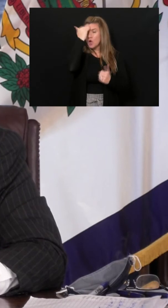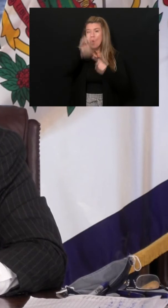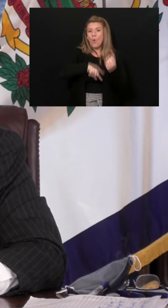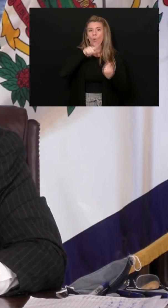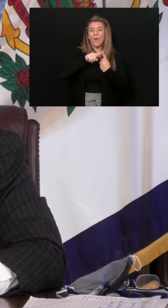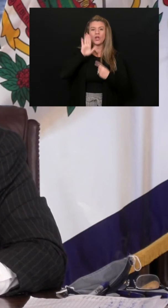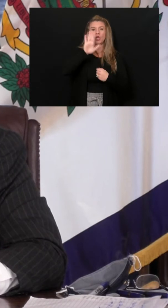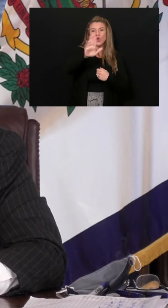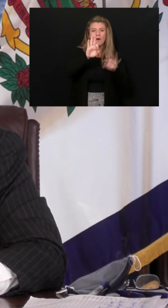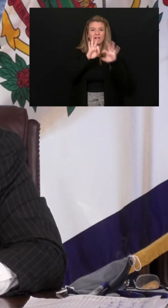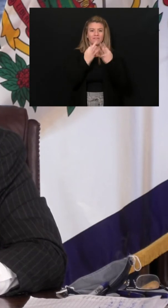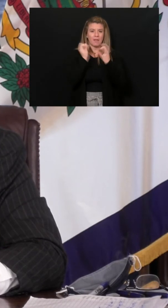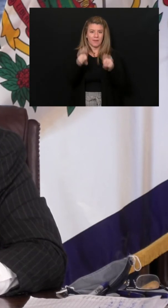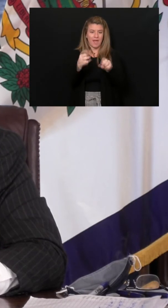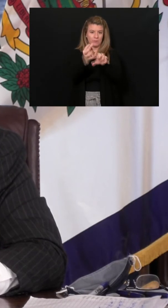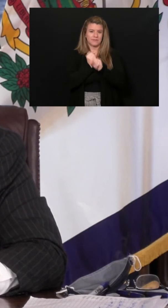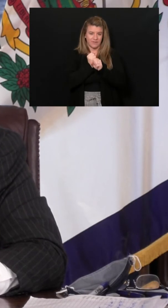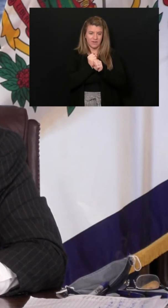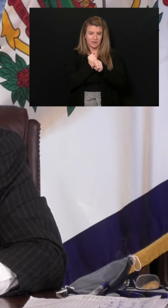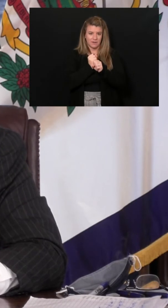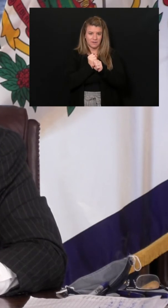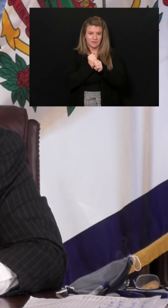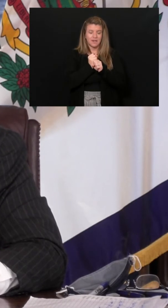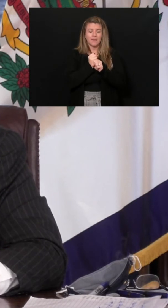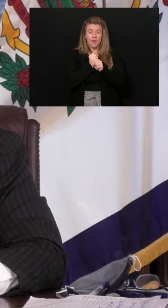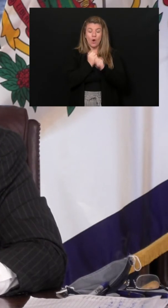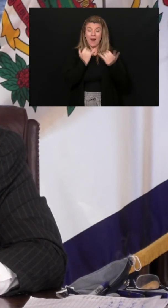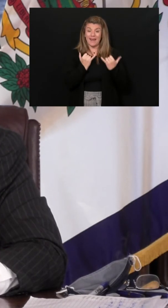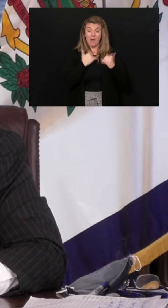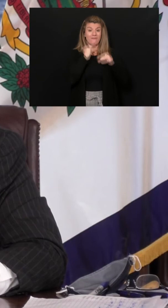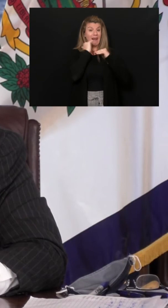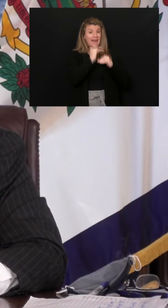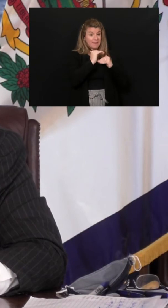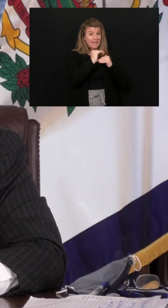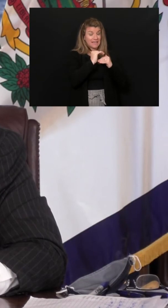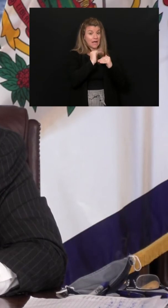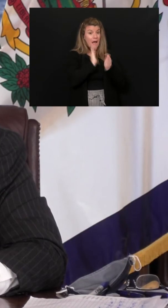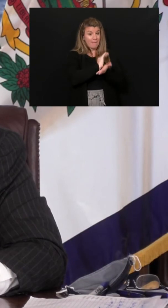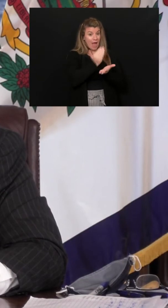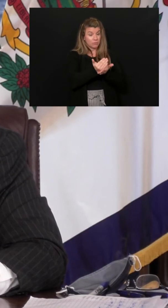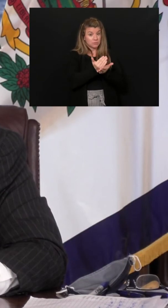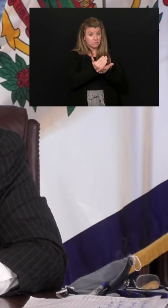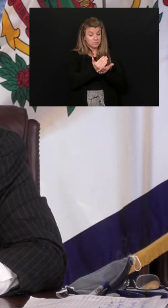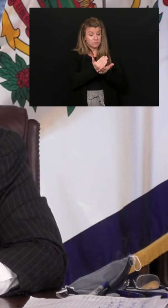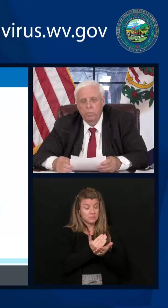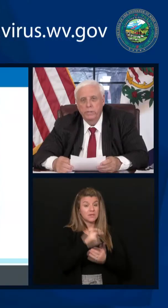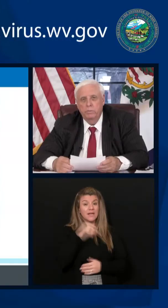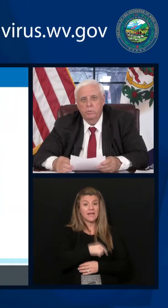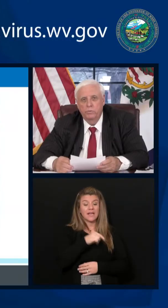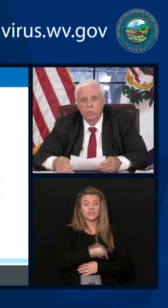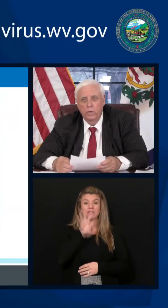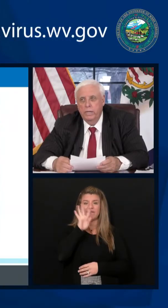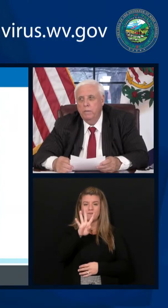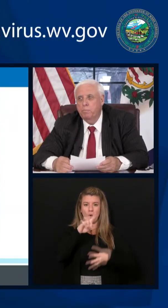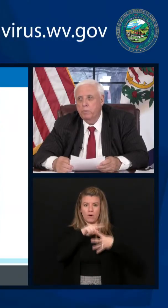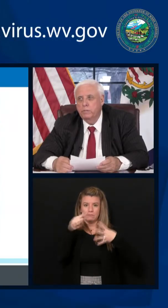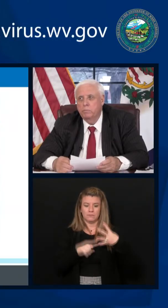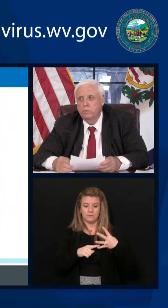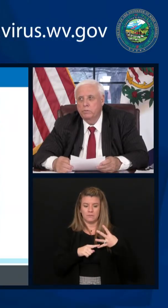and your loved ones can get these vaccines. With our limited supply at first, here's the four